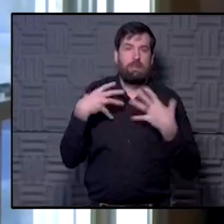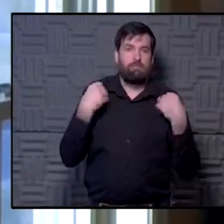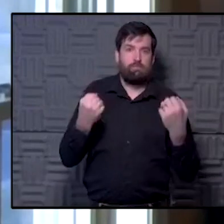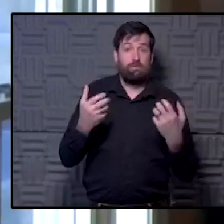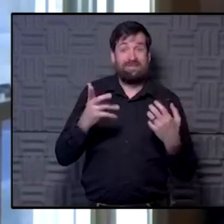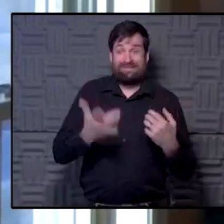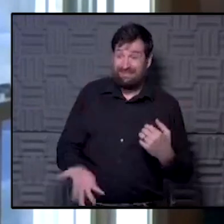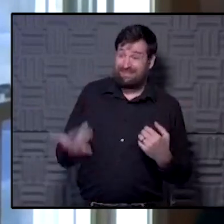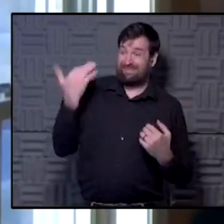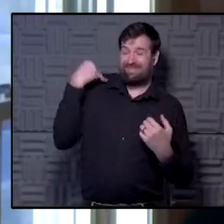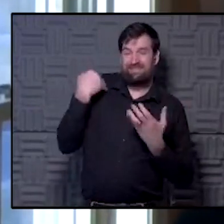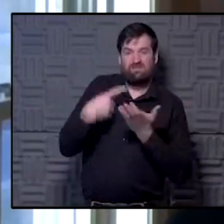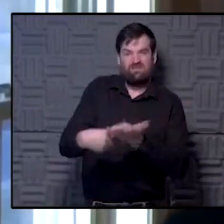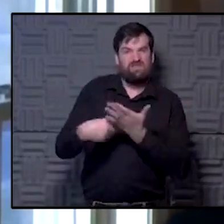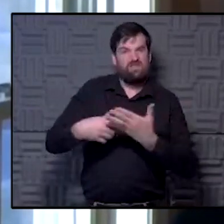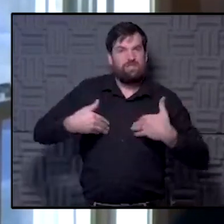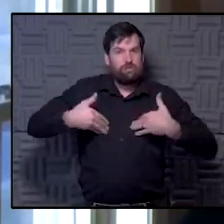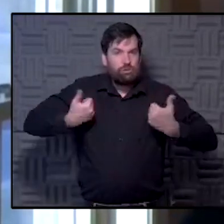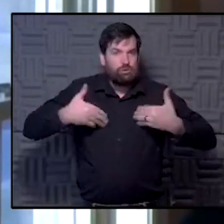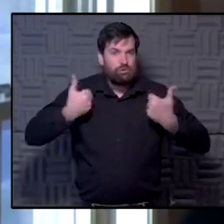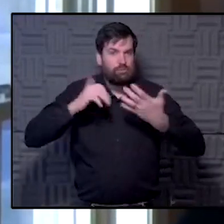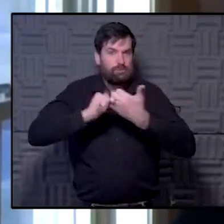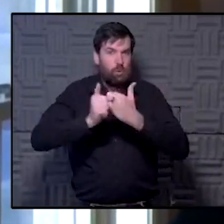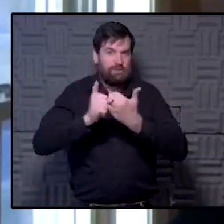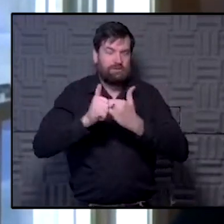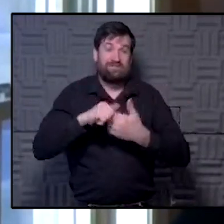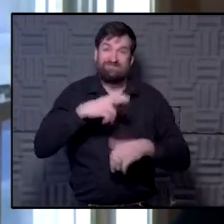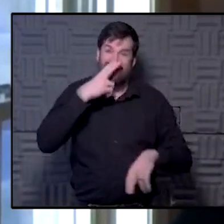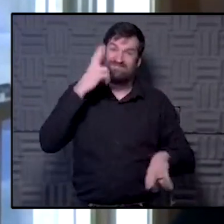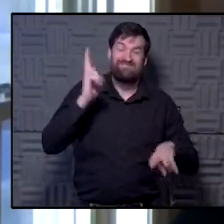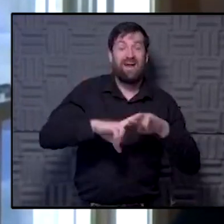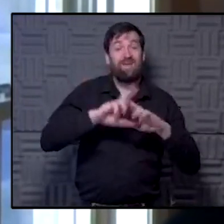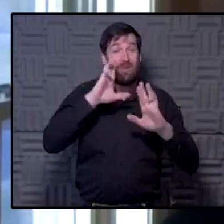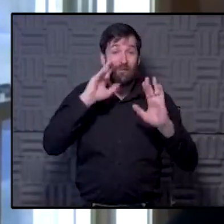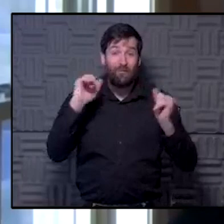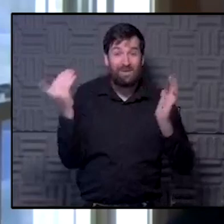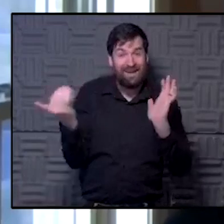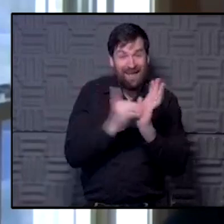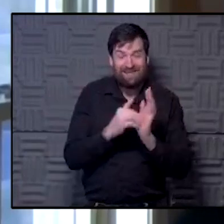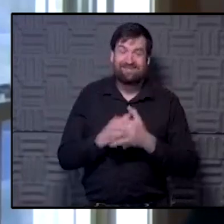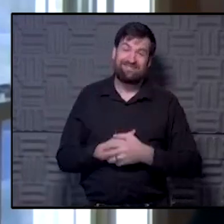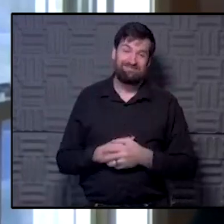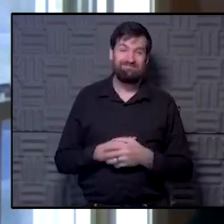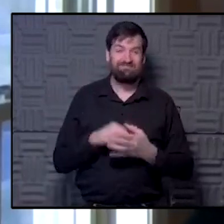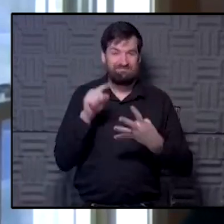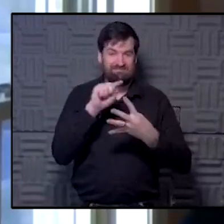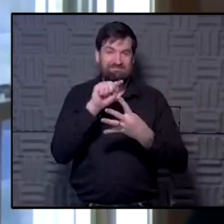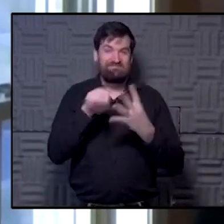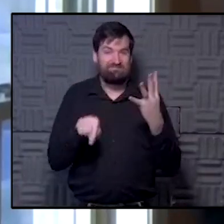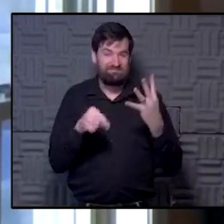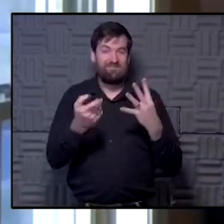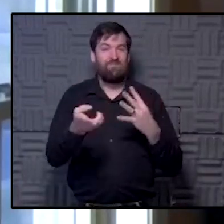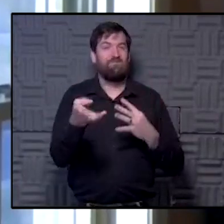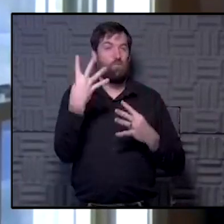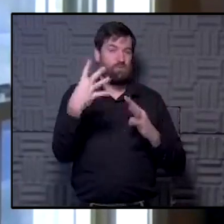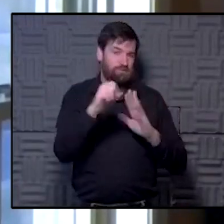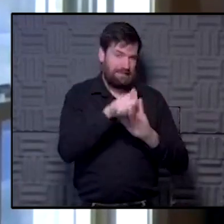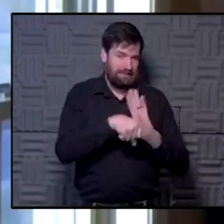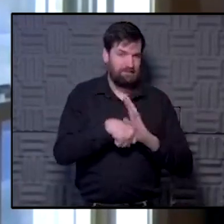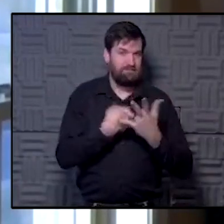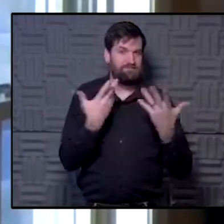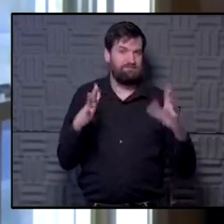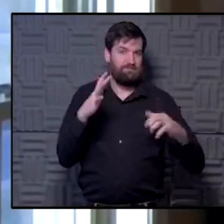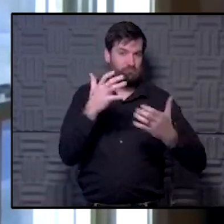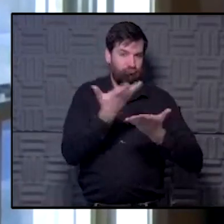we even talked about youth sports, which was really fun, and I hope we can do that again. So those are the 4 states that I work with,